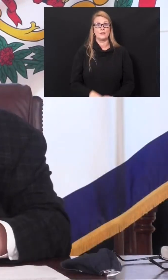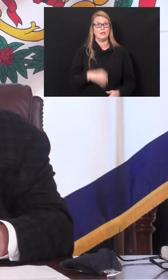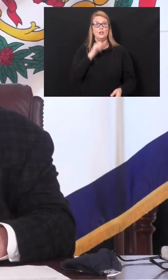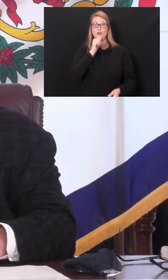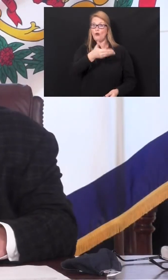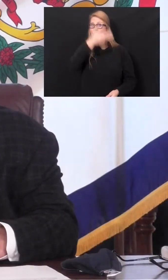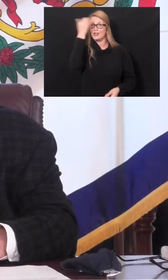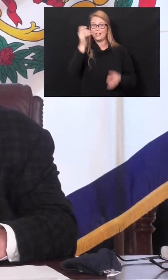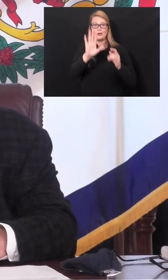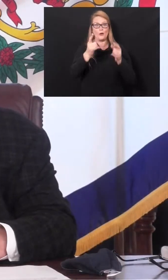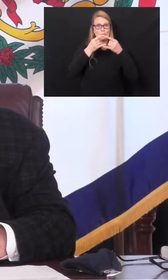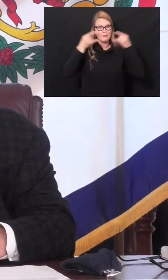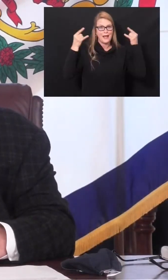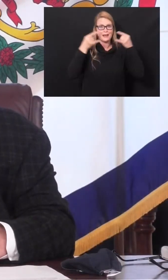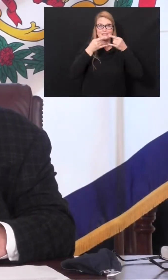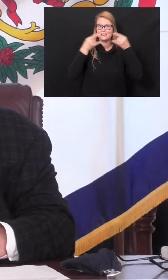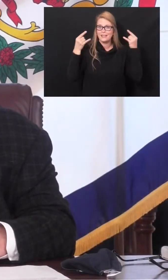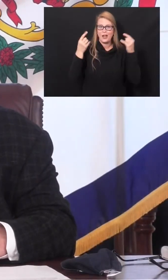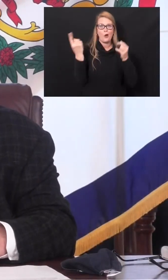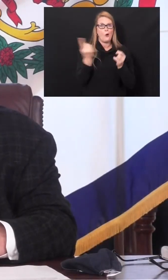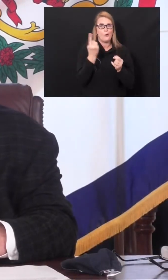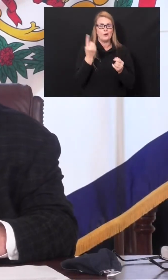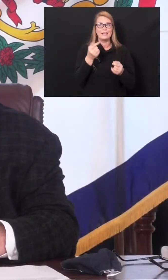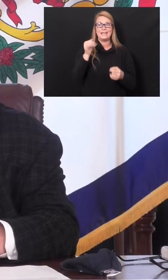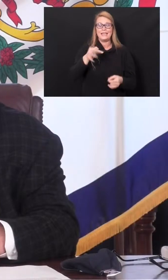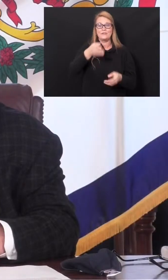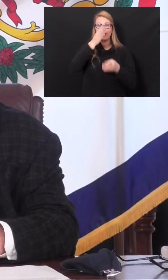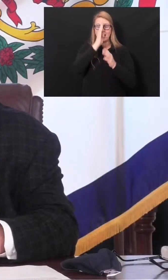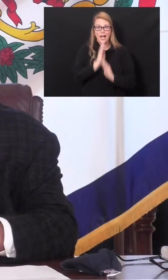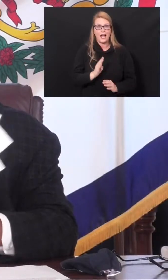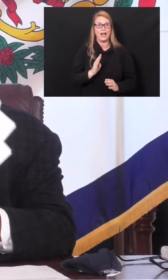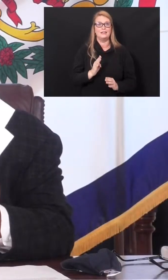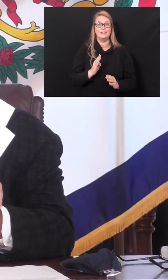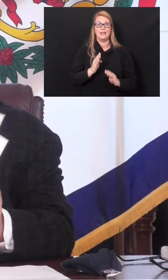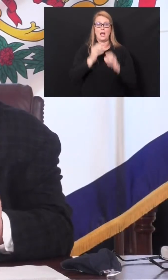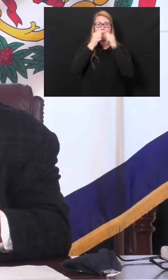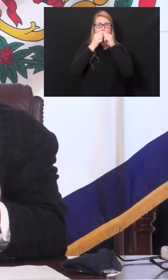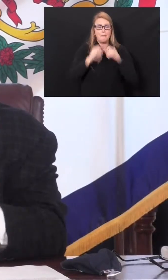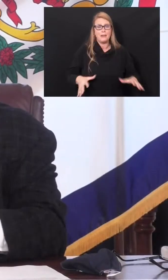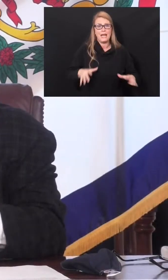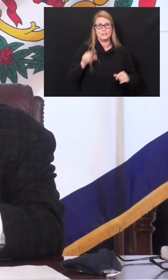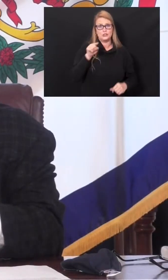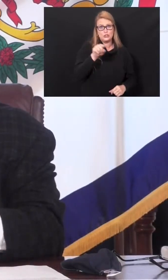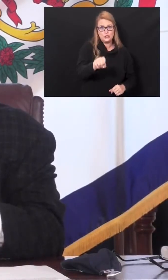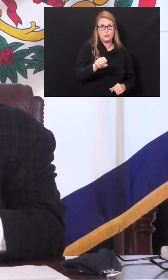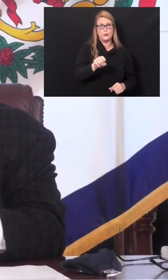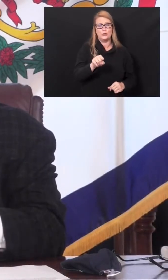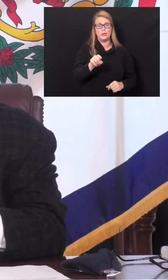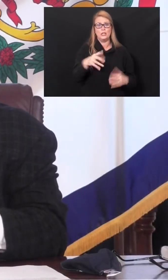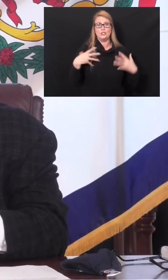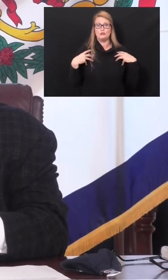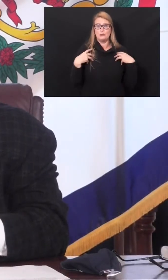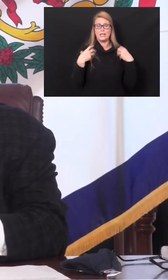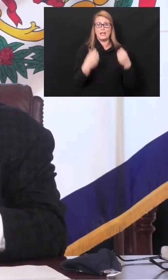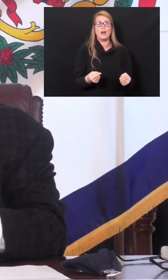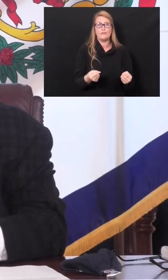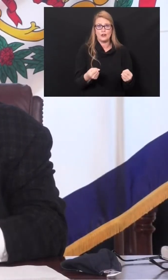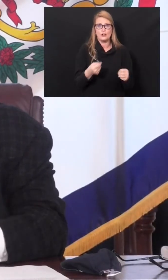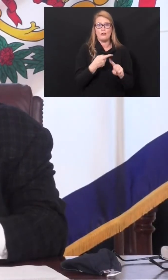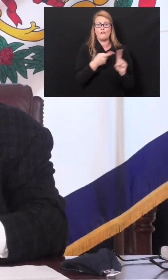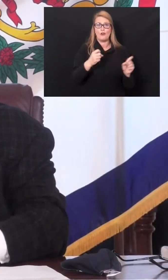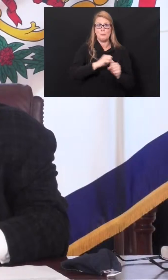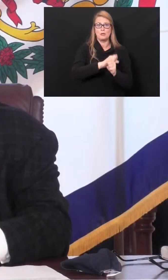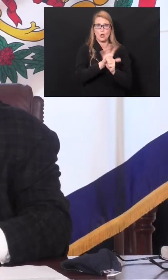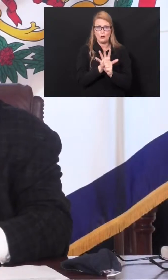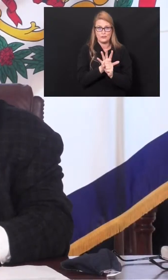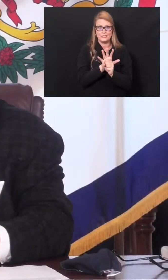face mask, and I tell you over and over about if God has blessed you and blessed you in a way that you have recovered from